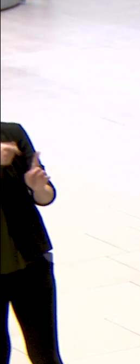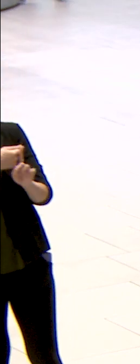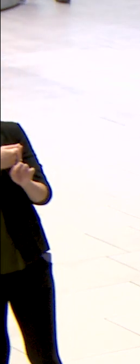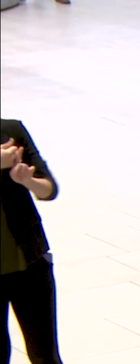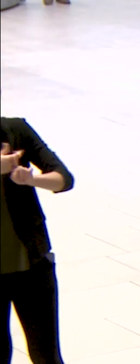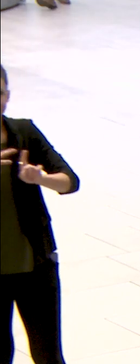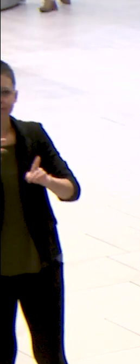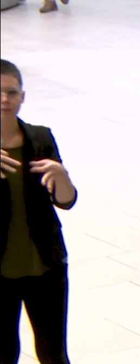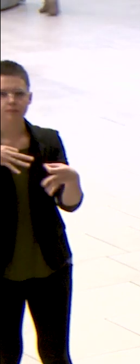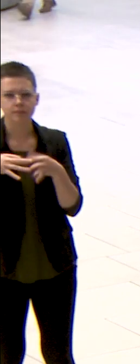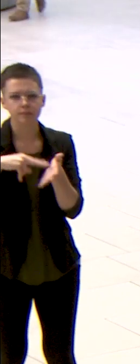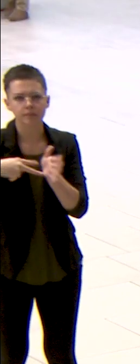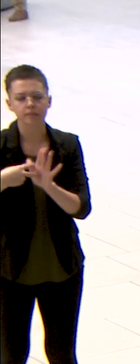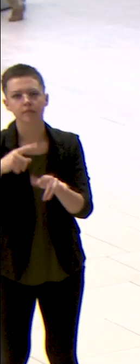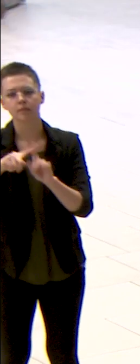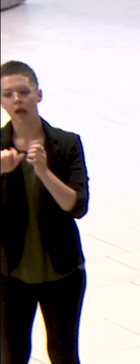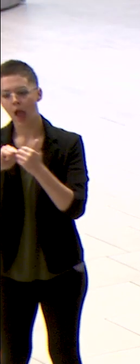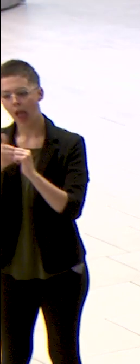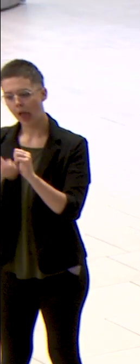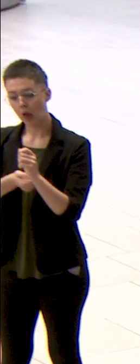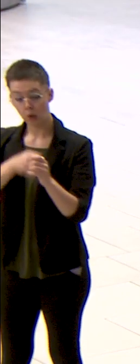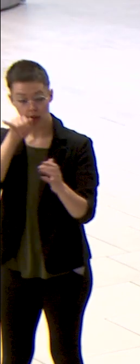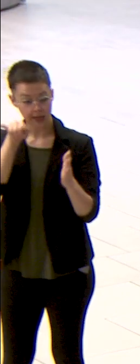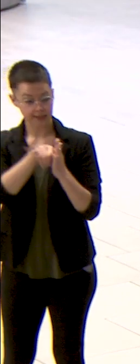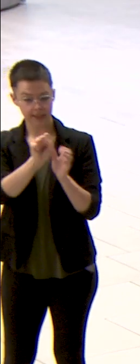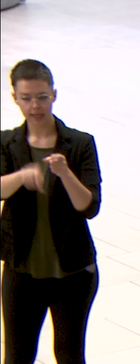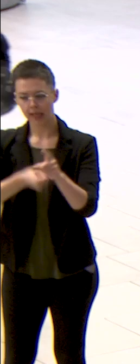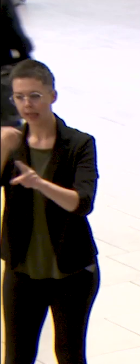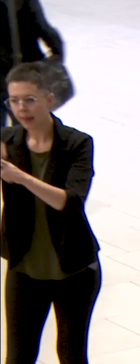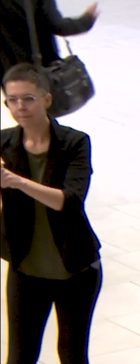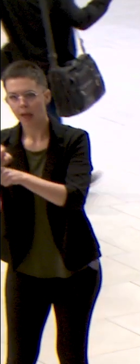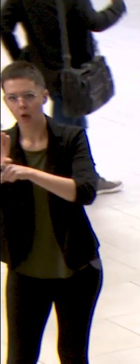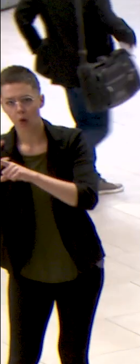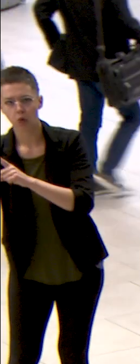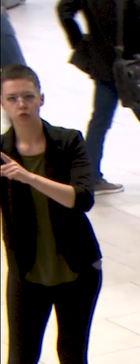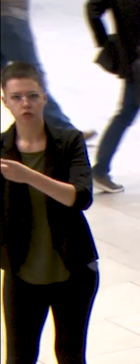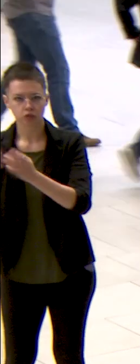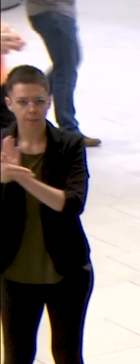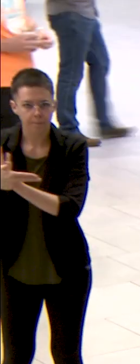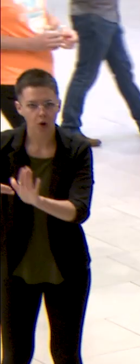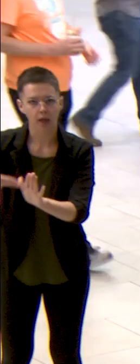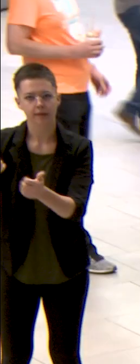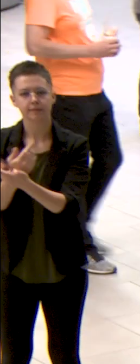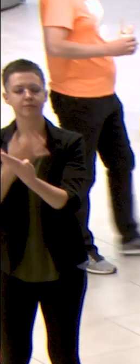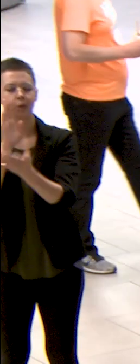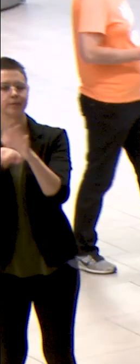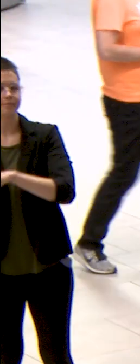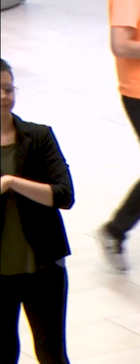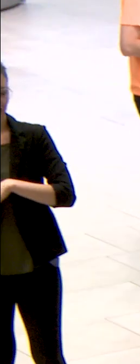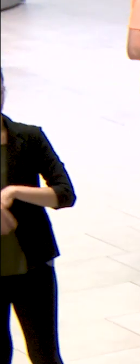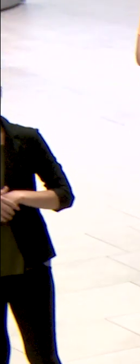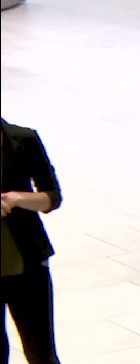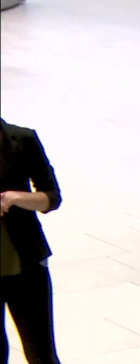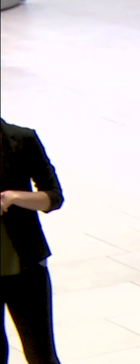not really what it means, but its impact on being able to drive branding, right, and drive cultural branding. And we're going to dive into that. One of the